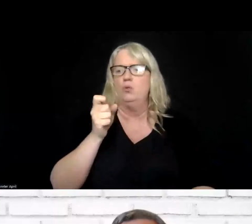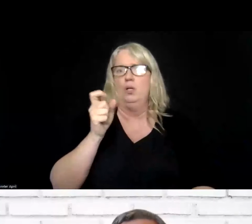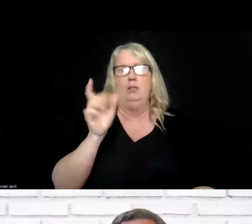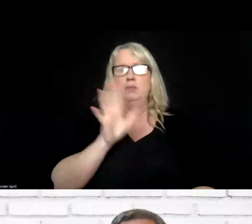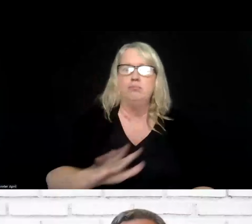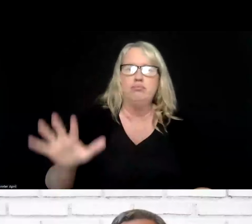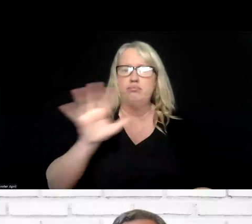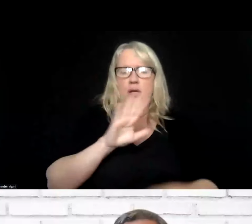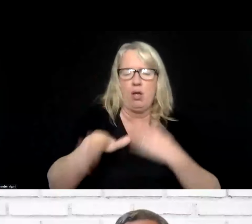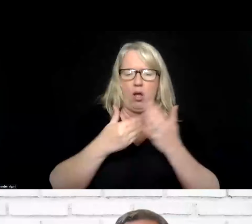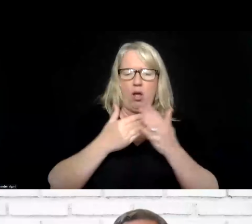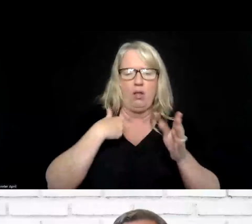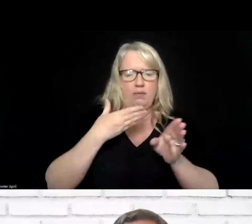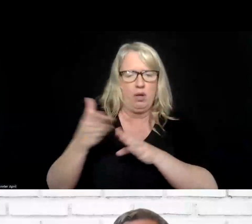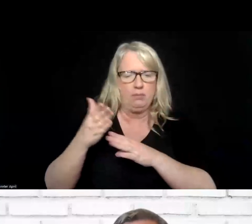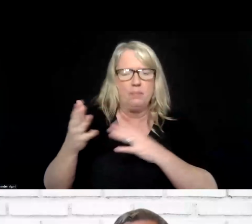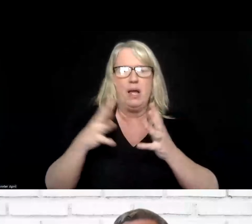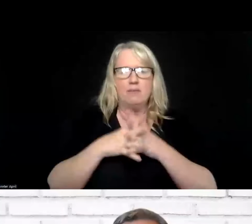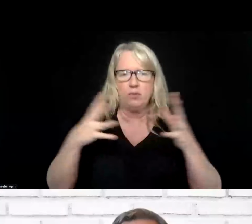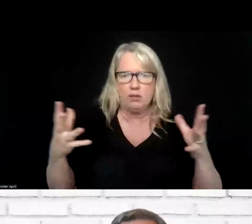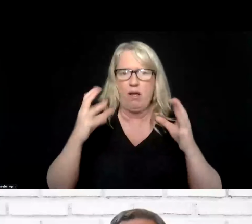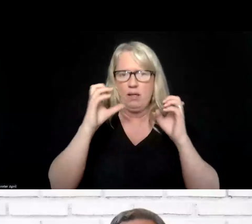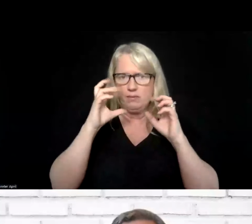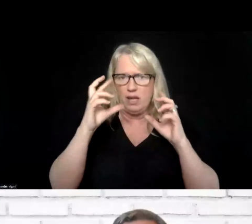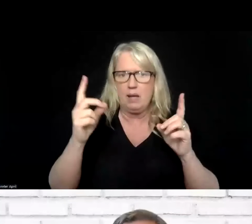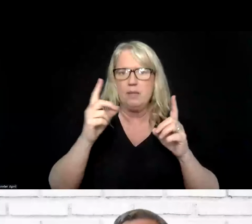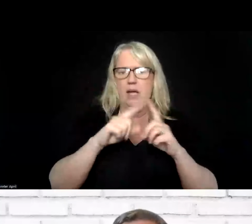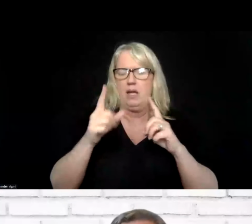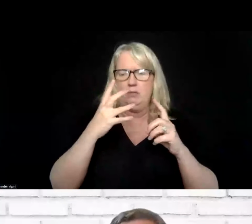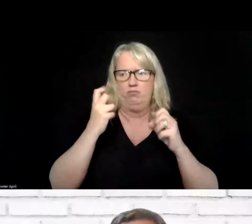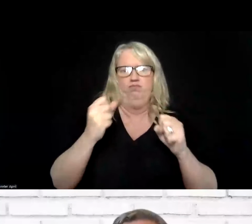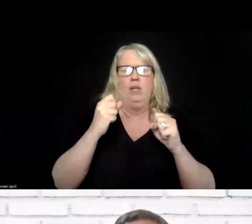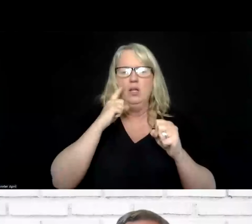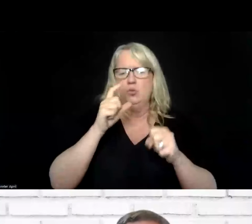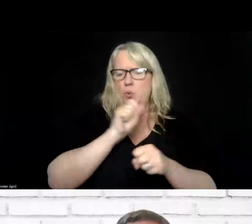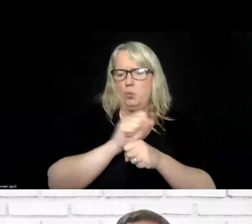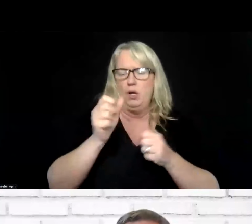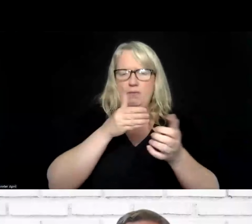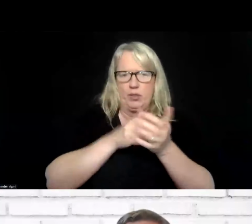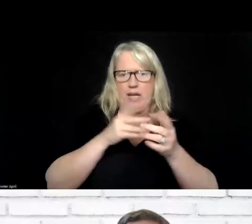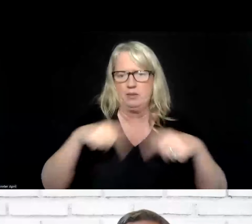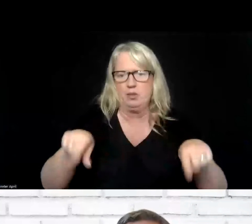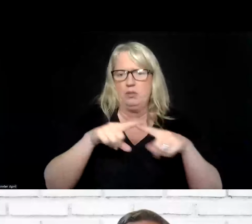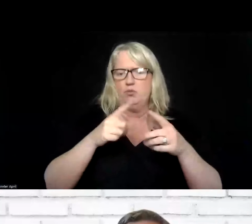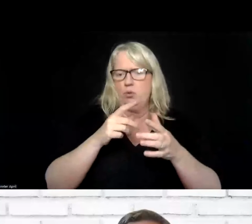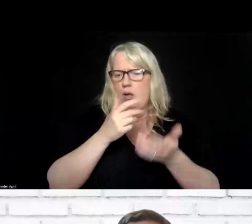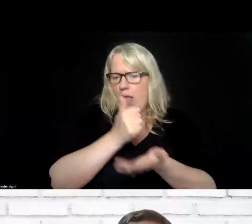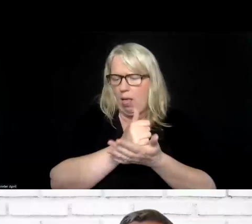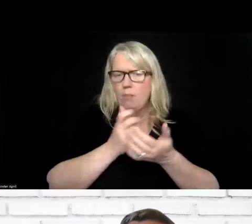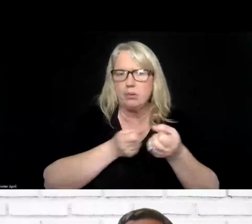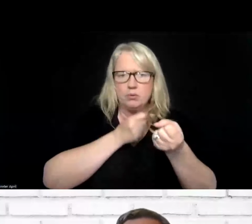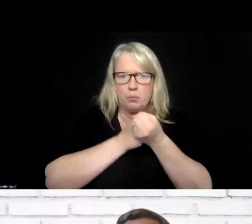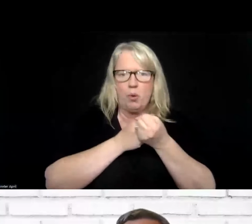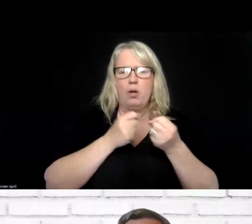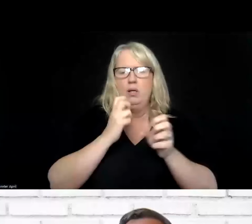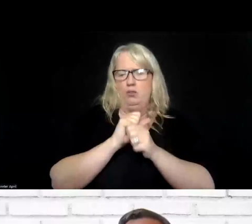of our staffing, and it takes a lot of education and champions to help work against that and help support